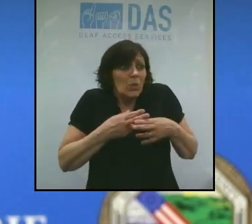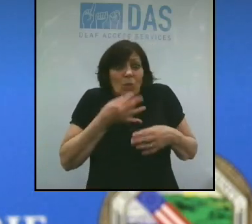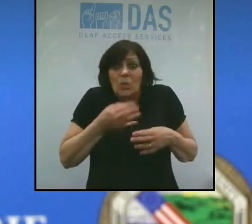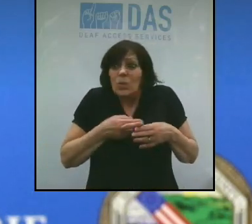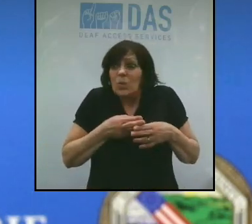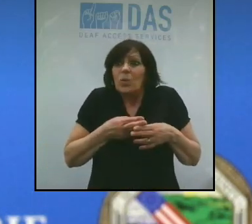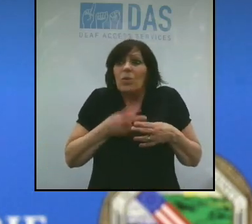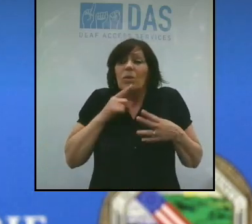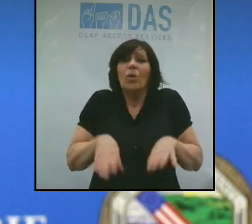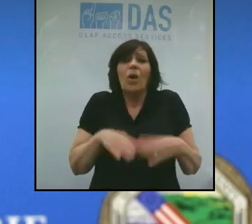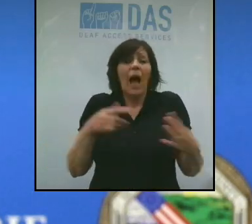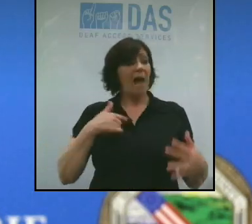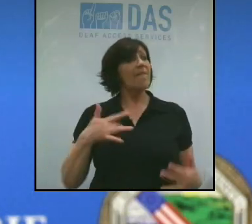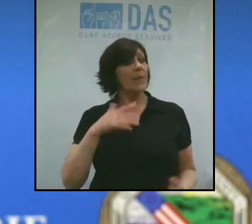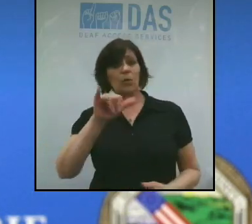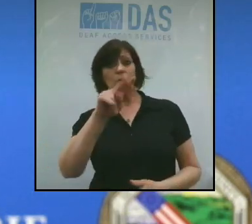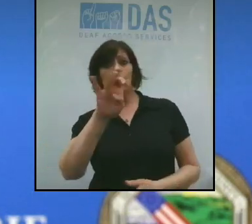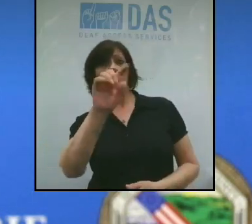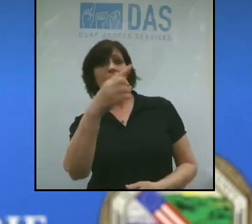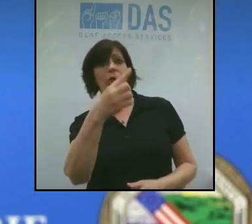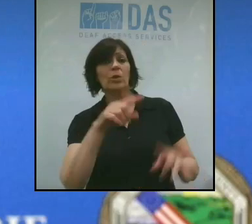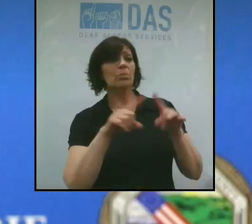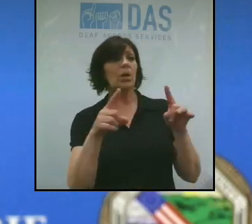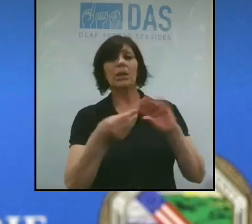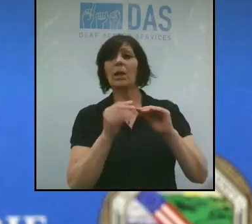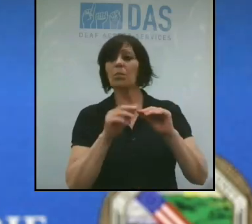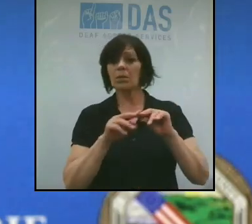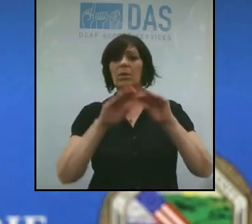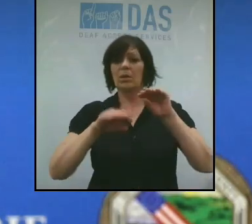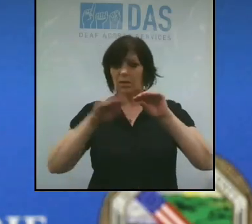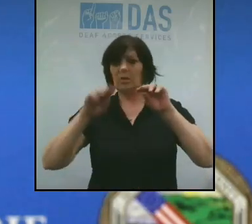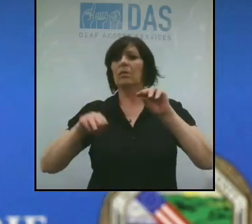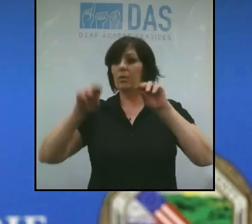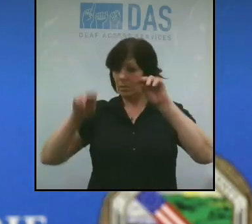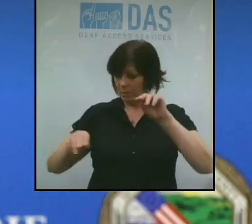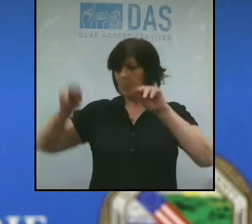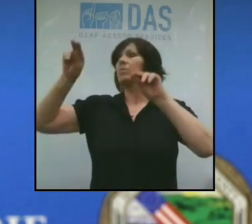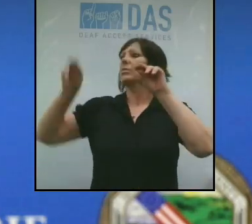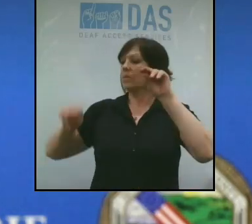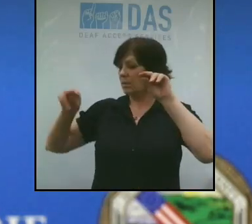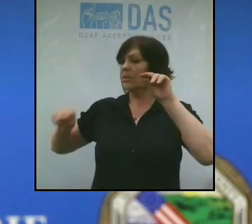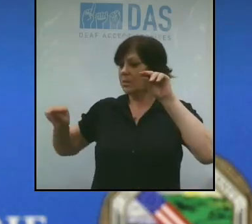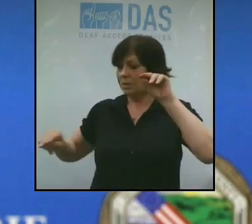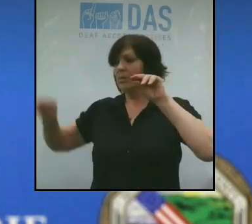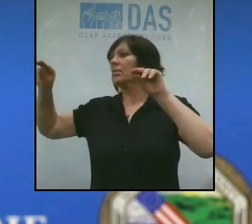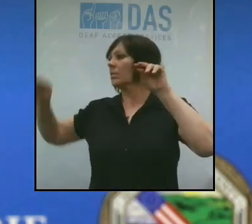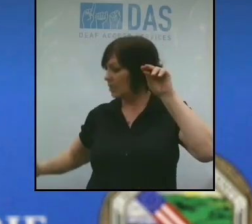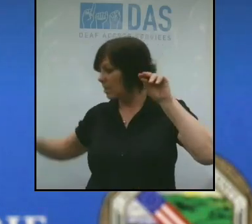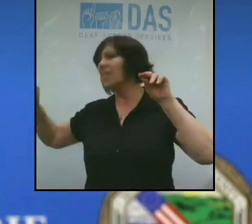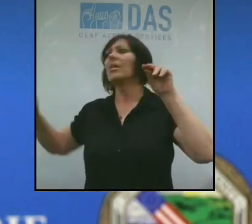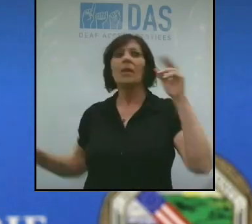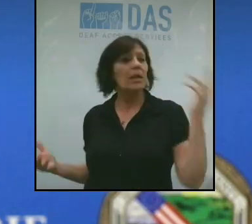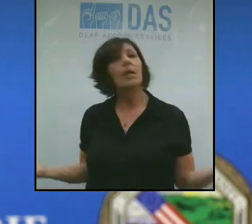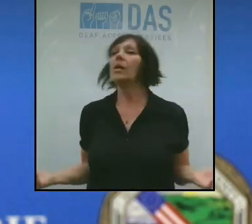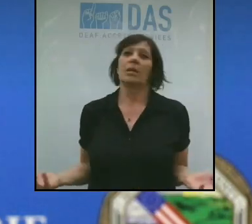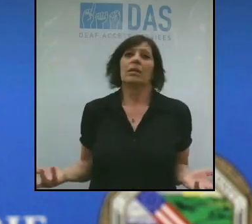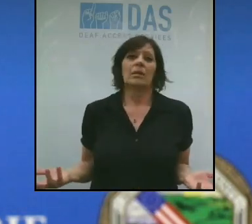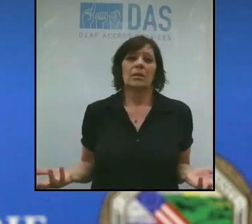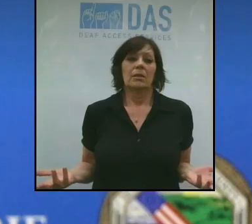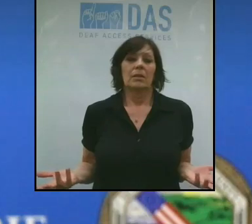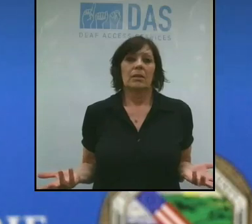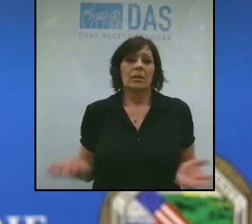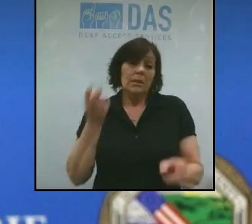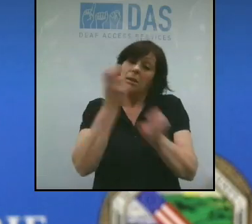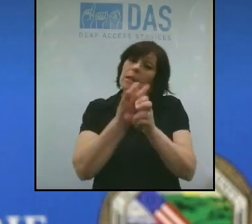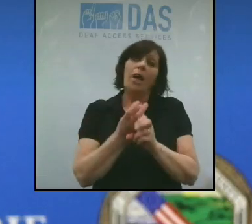think we'll reopen by June 1st. But if these numbers keep on bouncing and we keep on having increases and decreases, increases and decreases, it's going to be